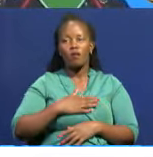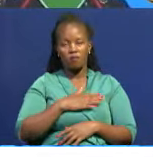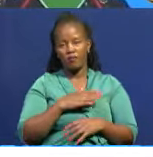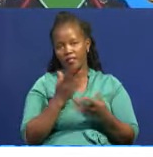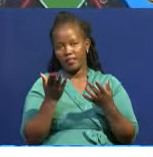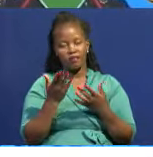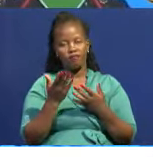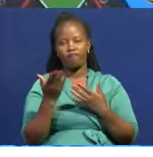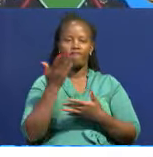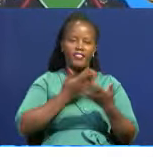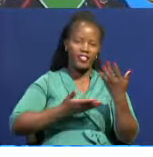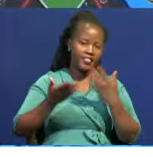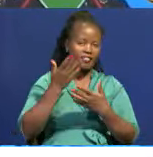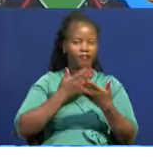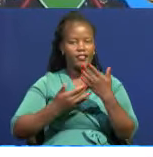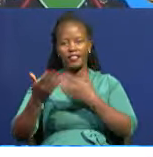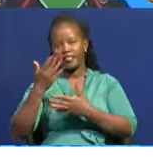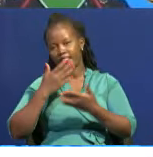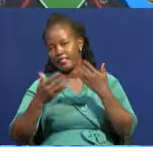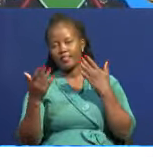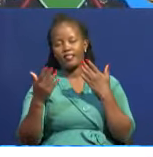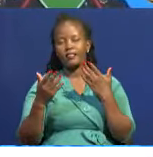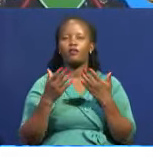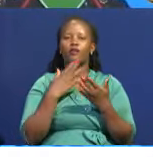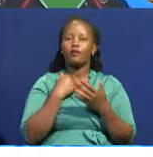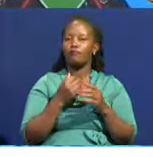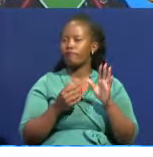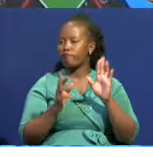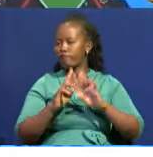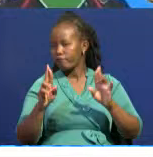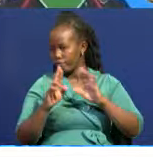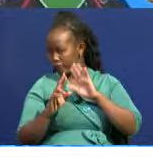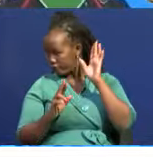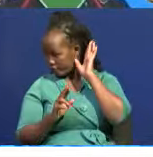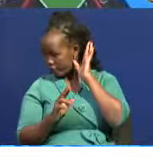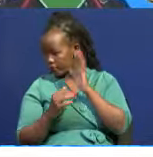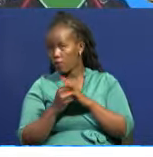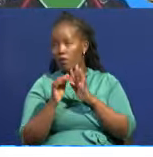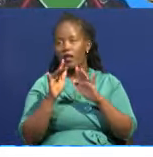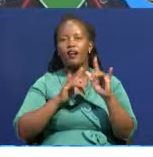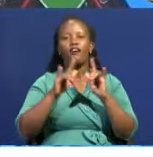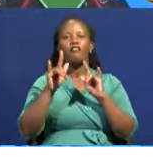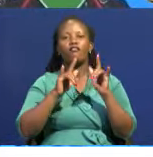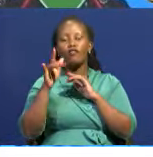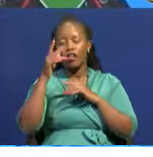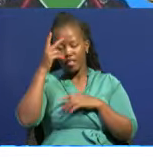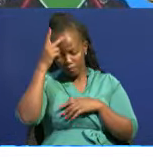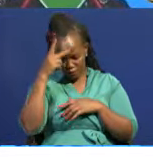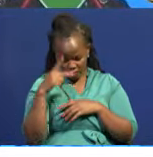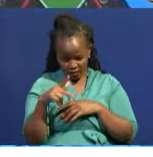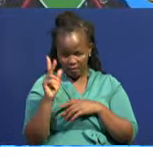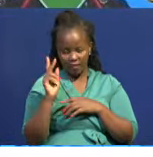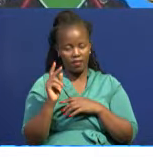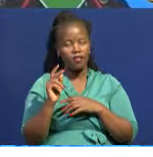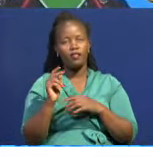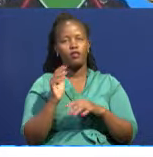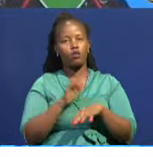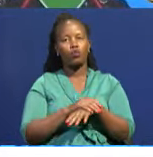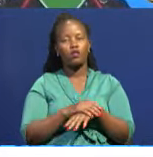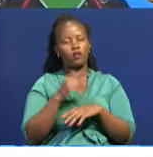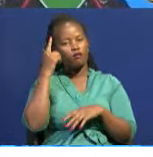frankly. Let us hear you out. Foreign policy is a critical public good,